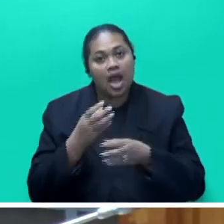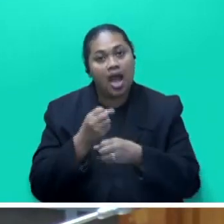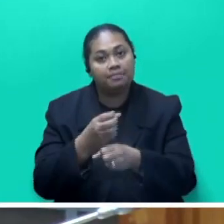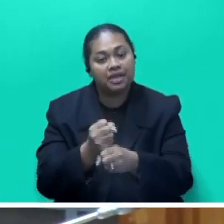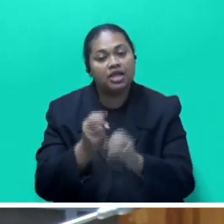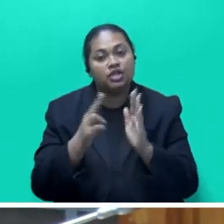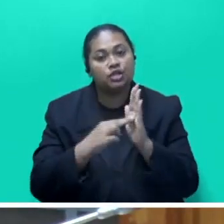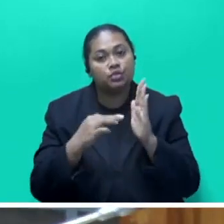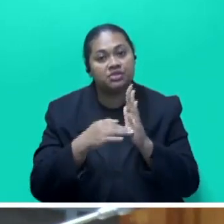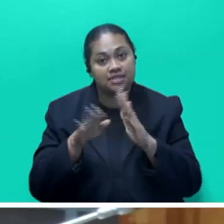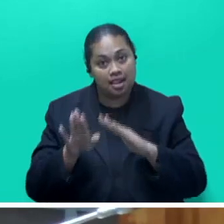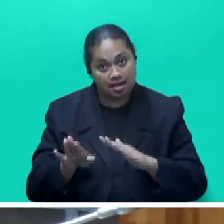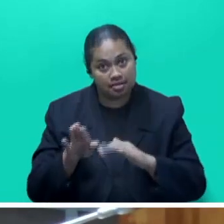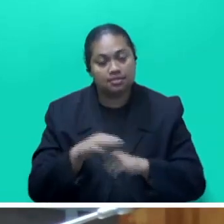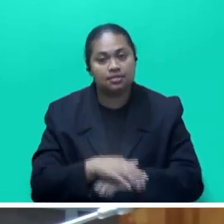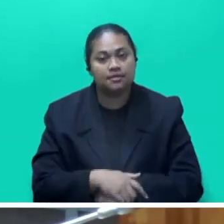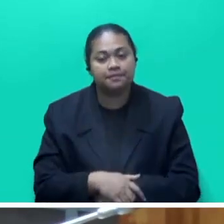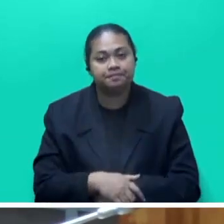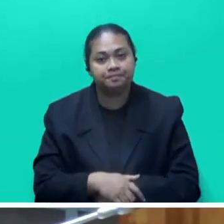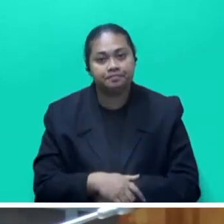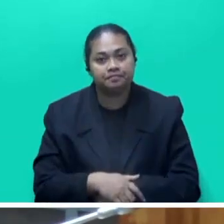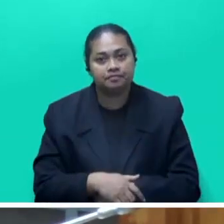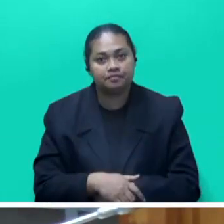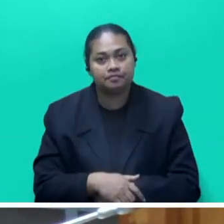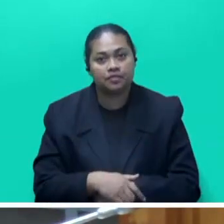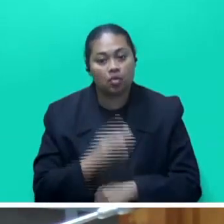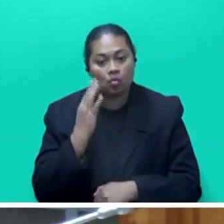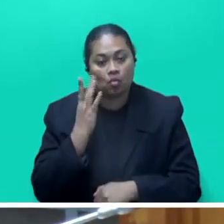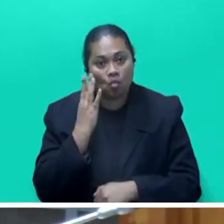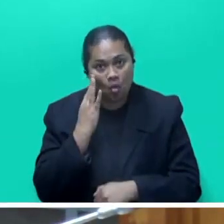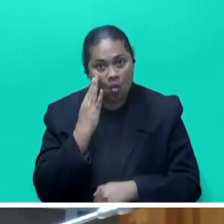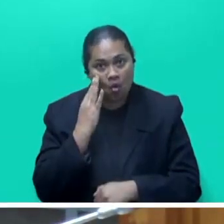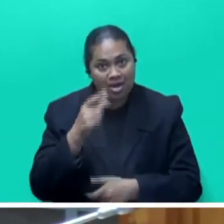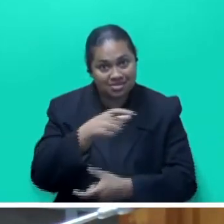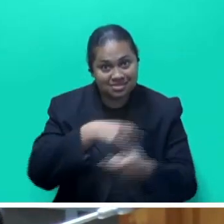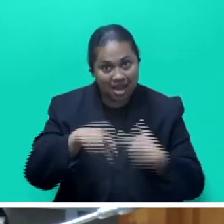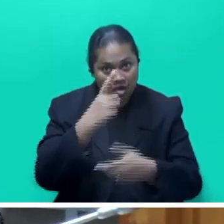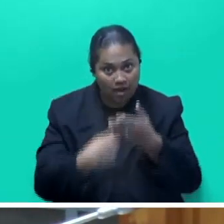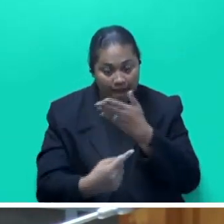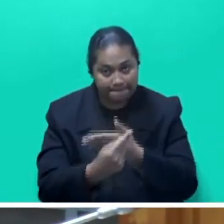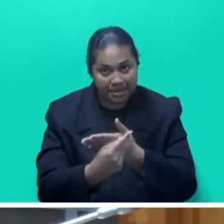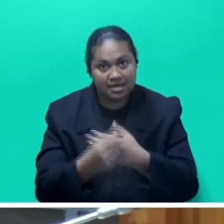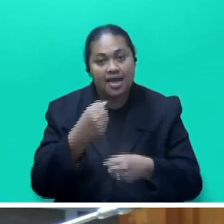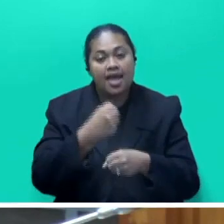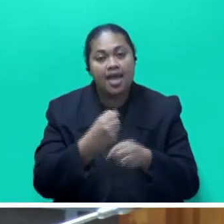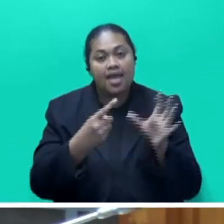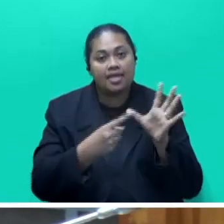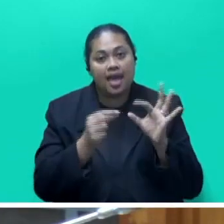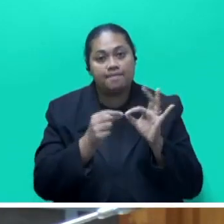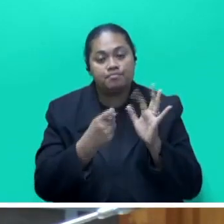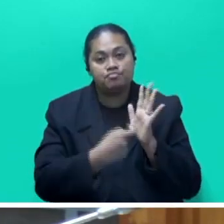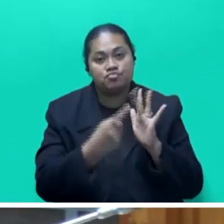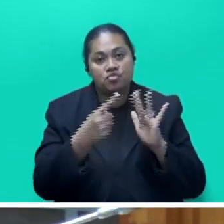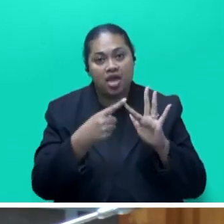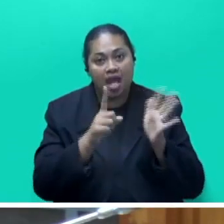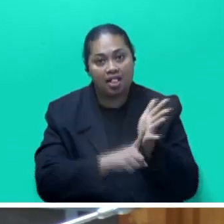Zealand deployment. During severe tropical cyclone Gabrielle, which hit the North Island of New Zealand with damages estimated